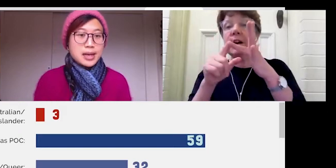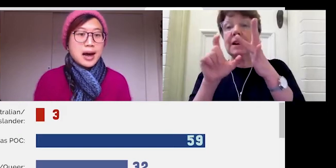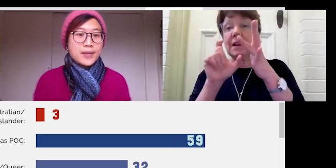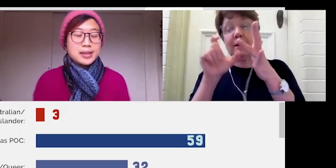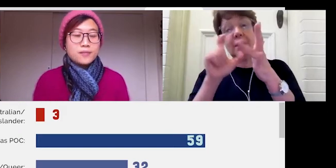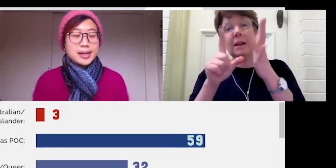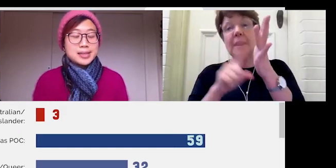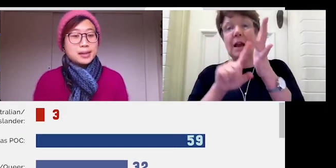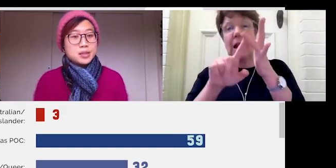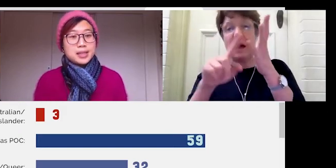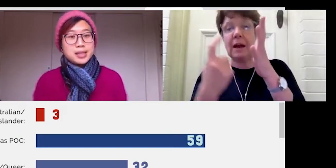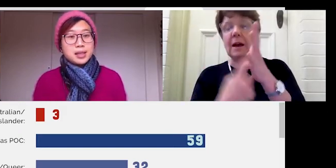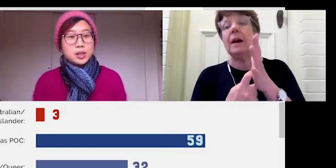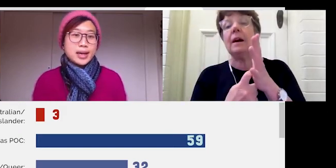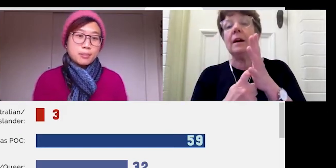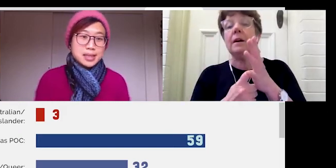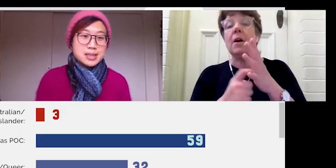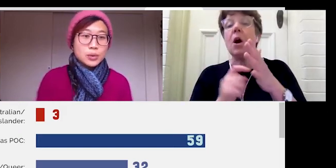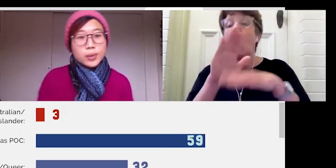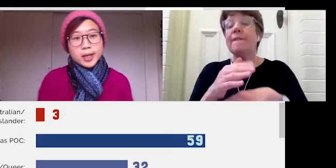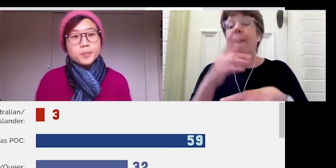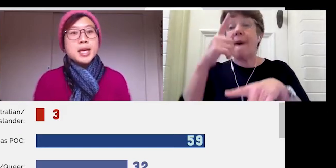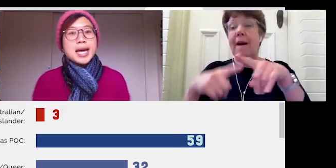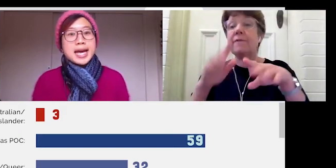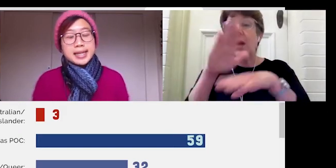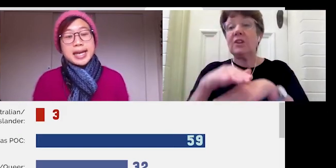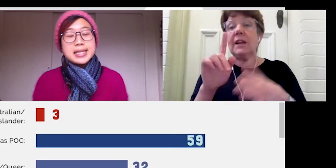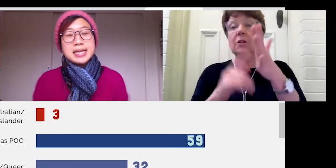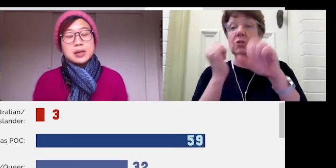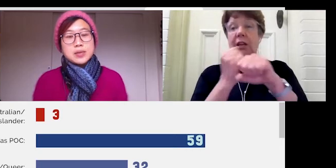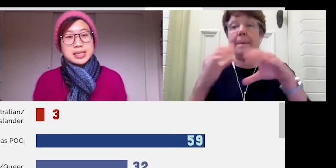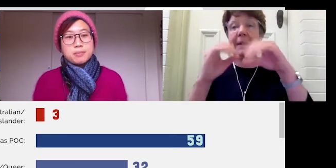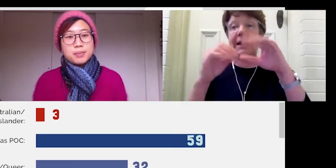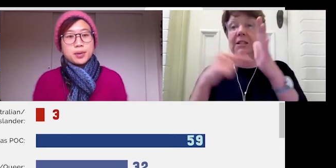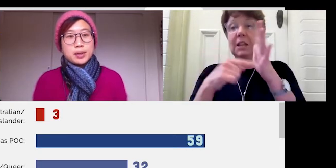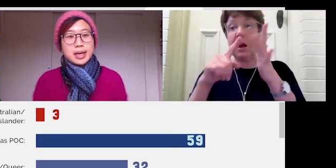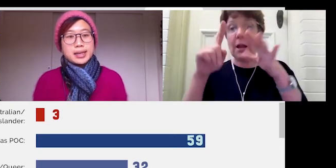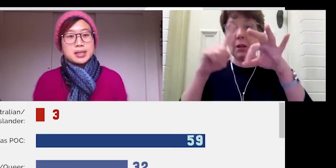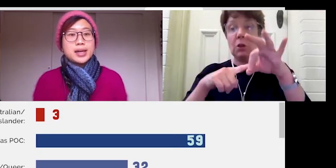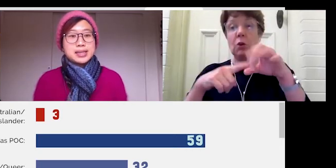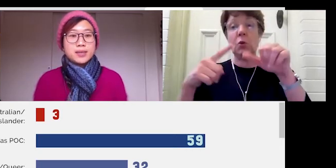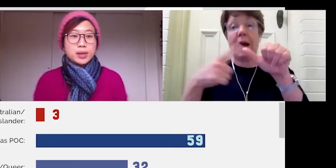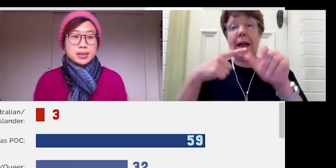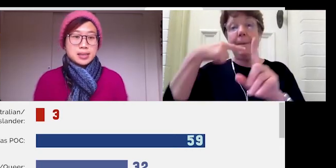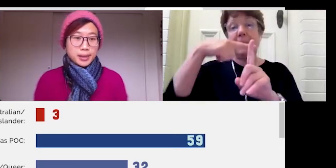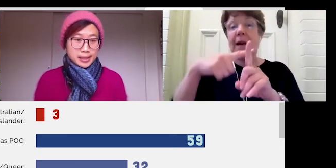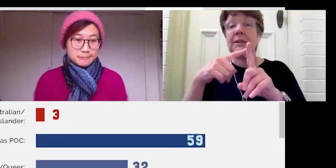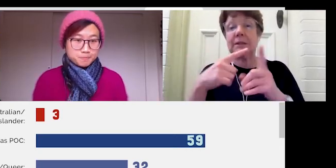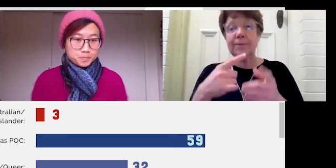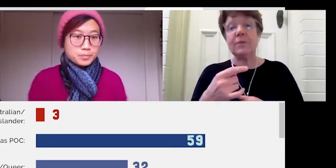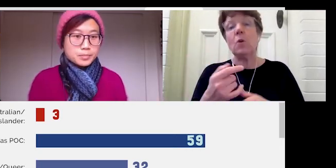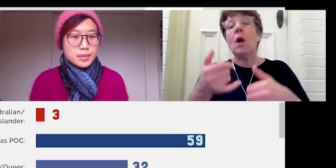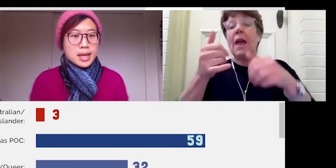more than half, identified as LGBTQIA+ or queer, and then 18 out of 60 people identified as living with a